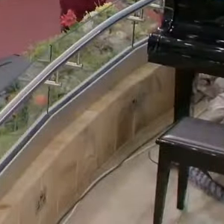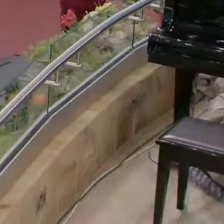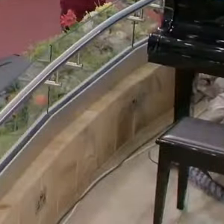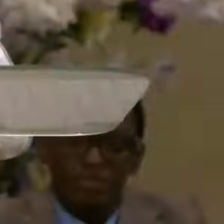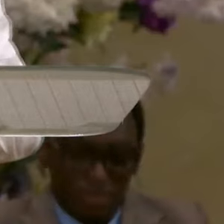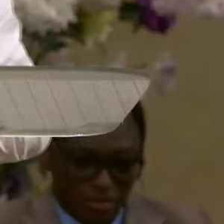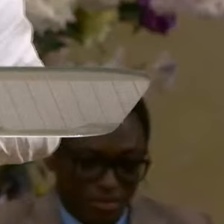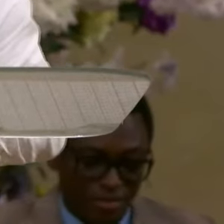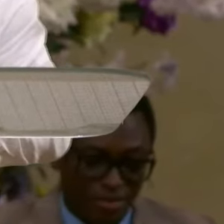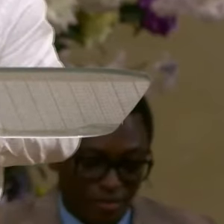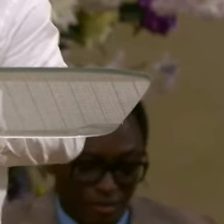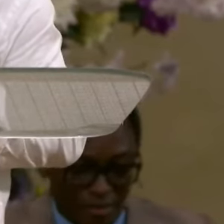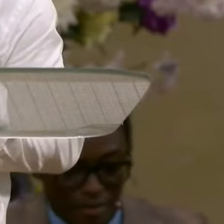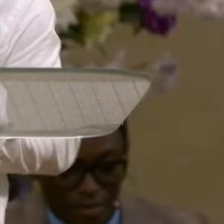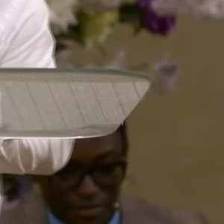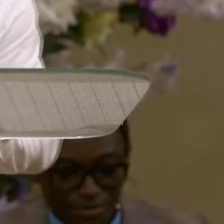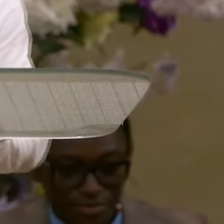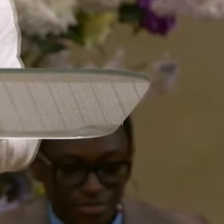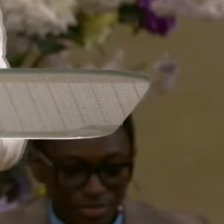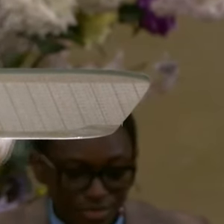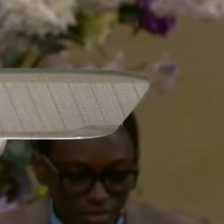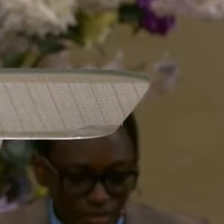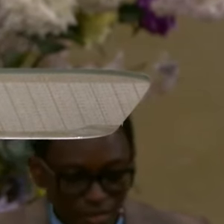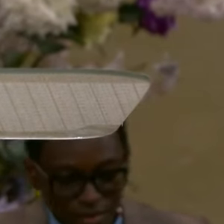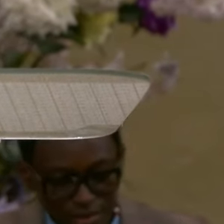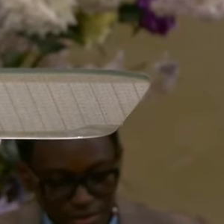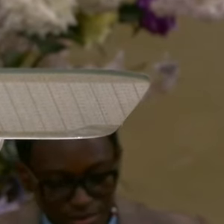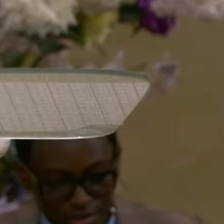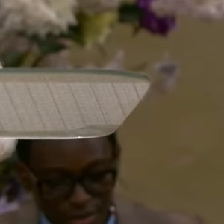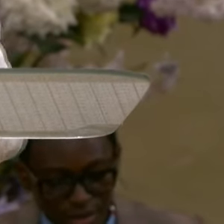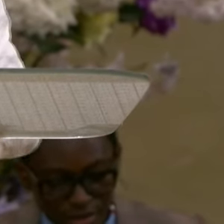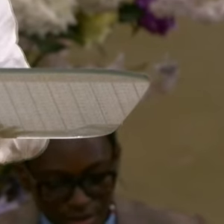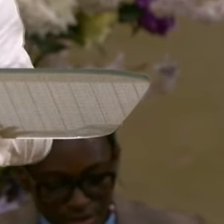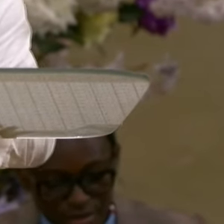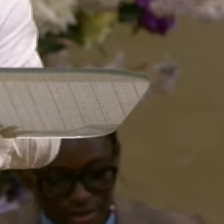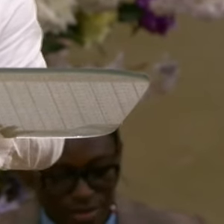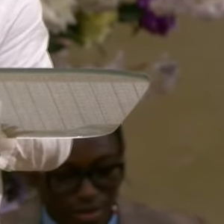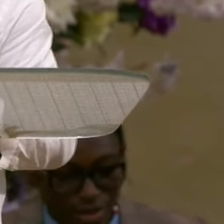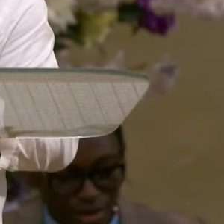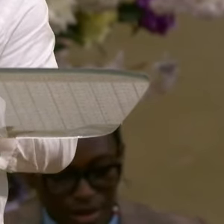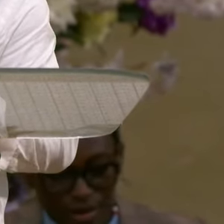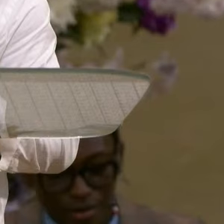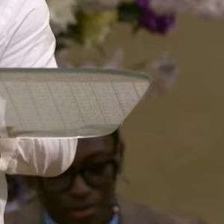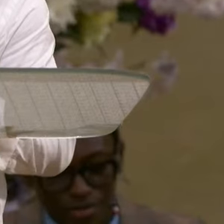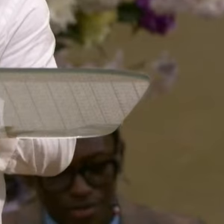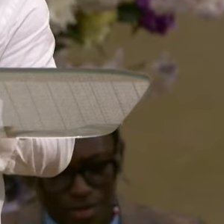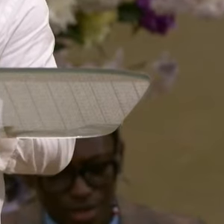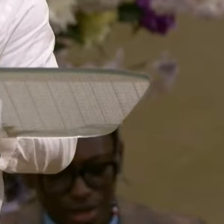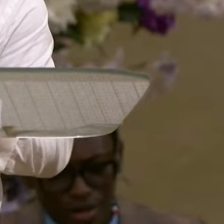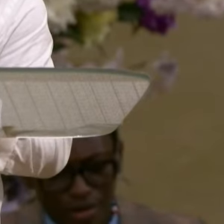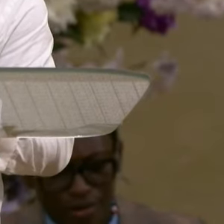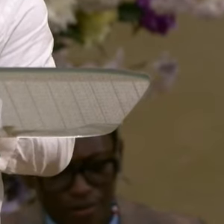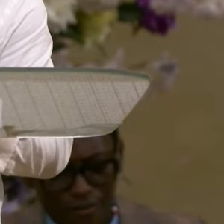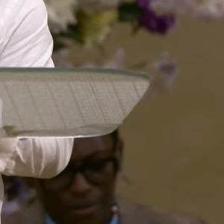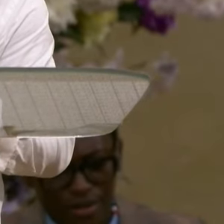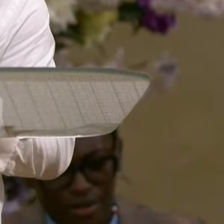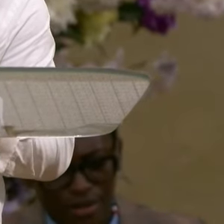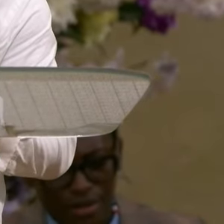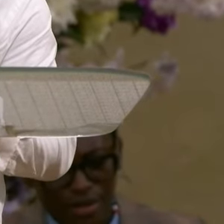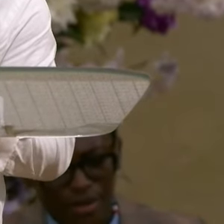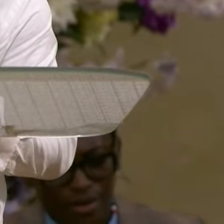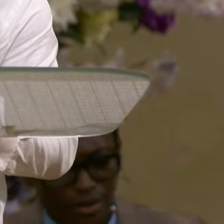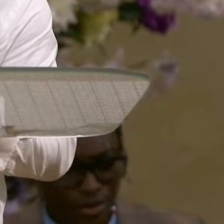We bring the sacrifice of praise into the house of